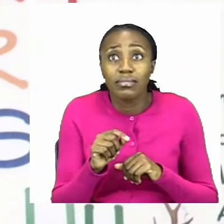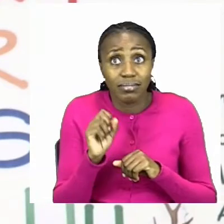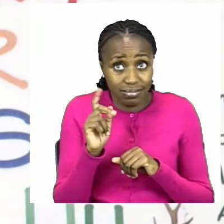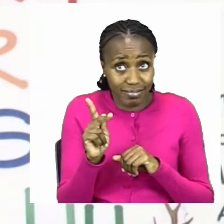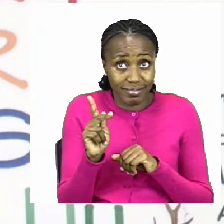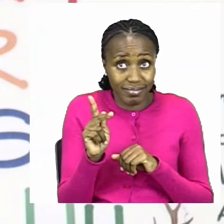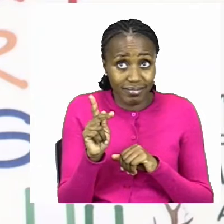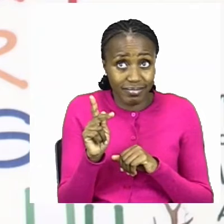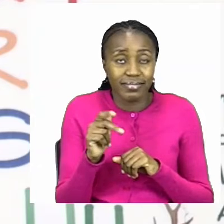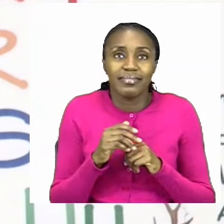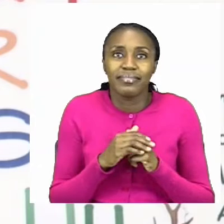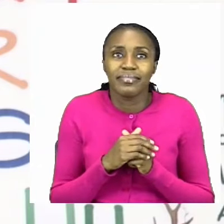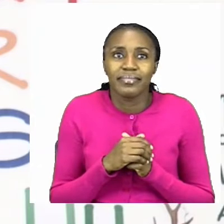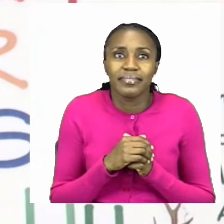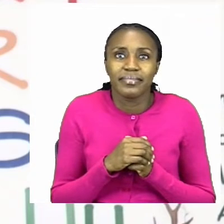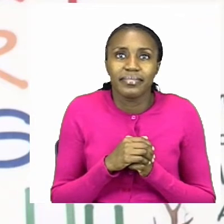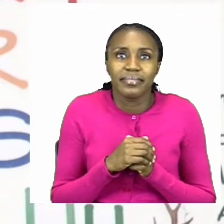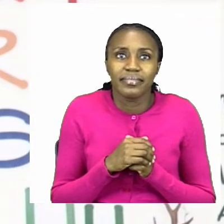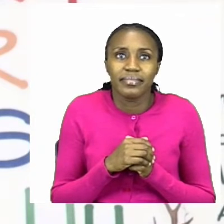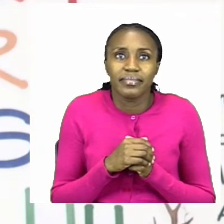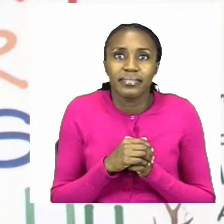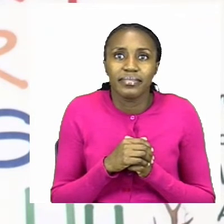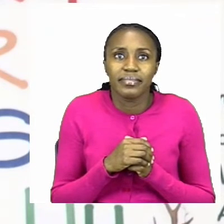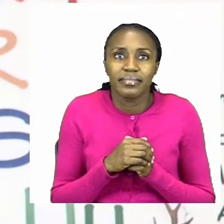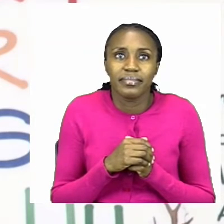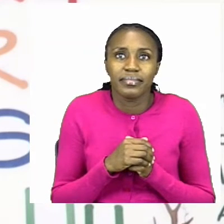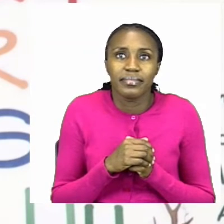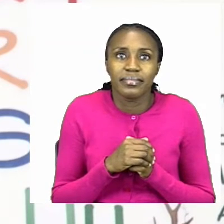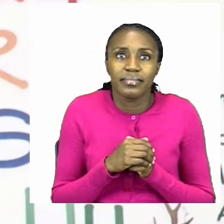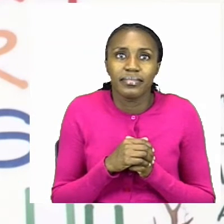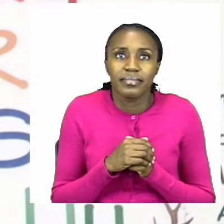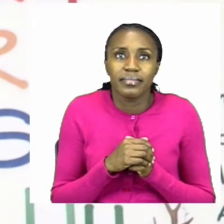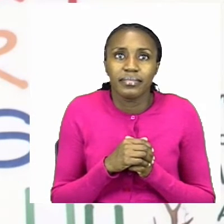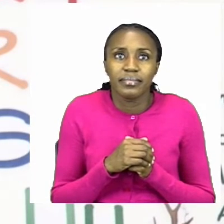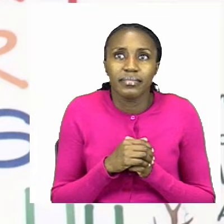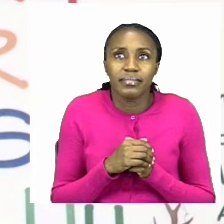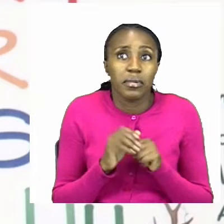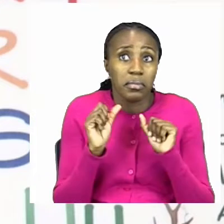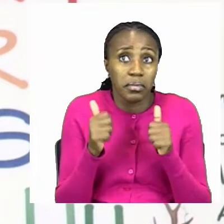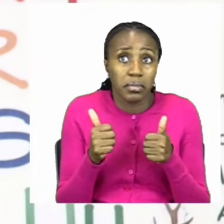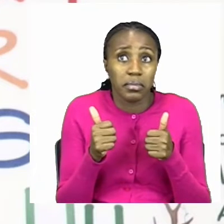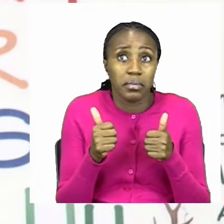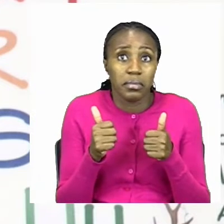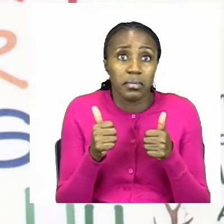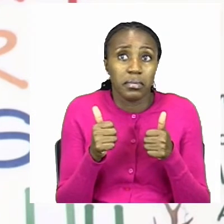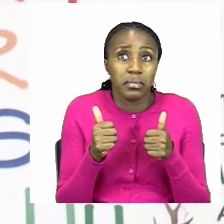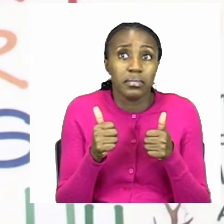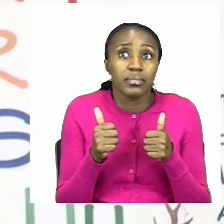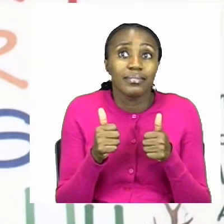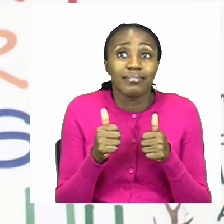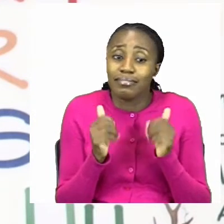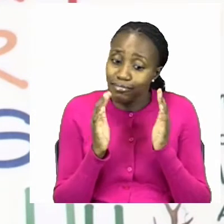with the correct number card. Okay, while boys and girls, I'm going to leave you